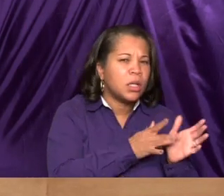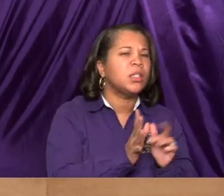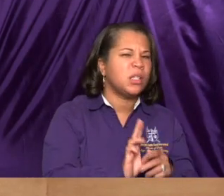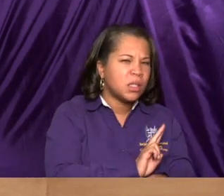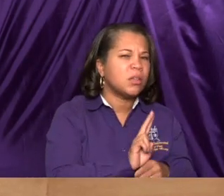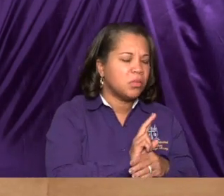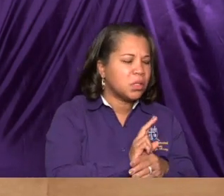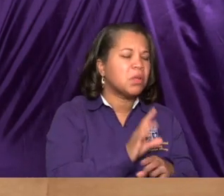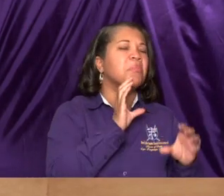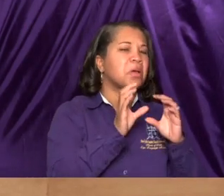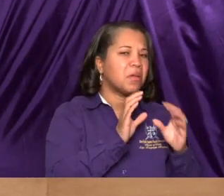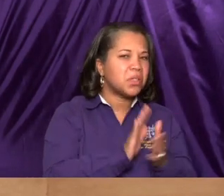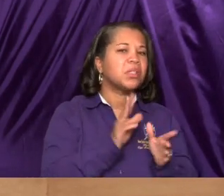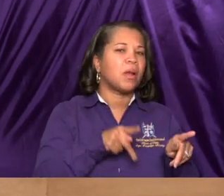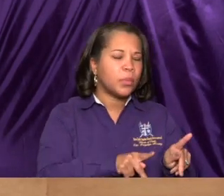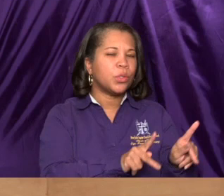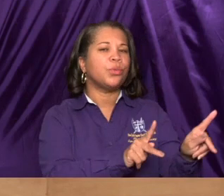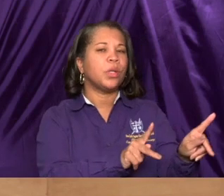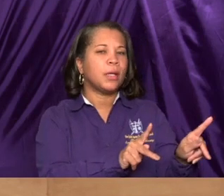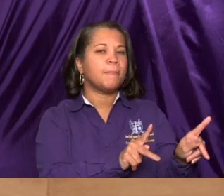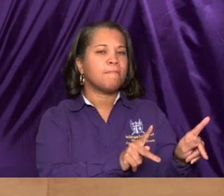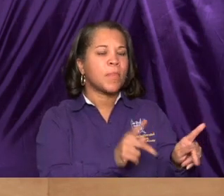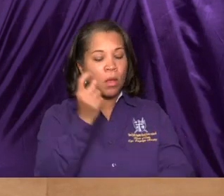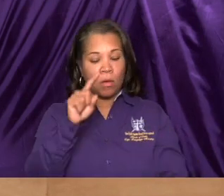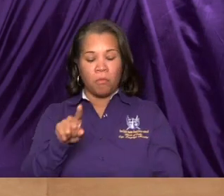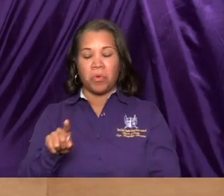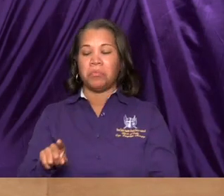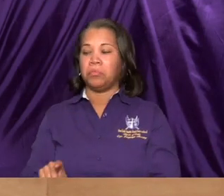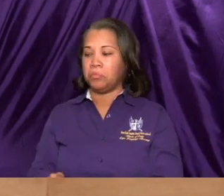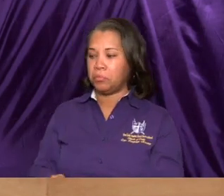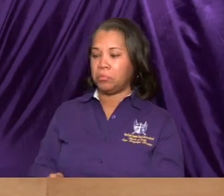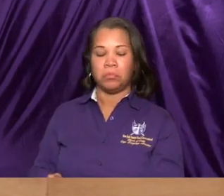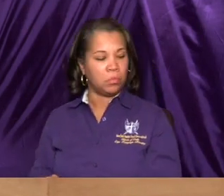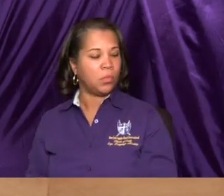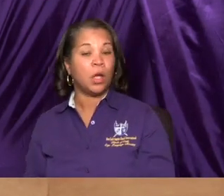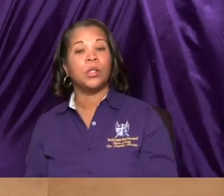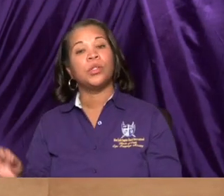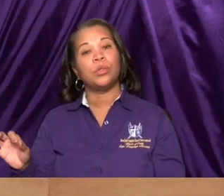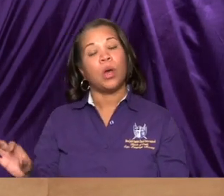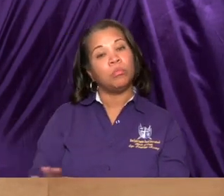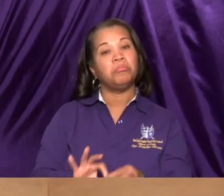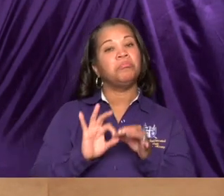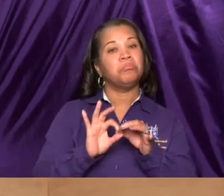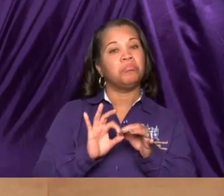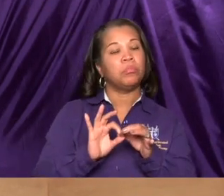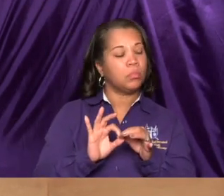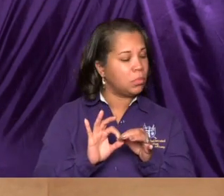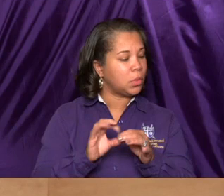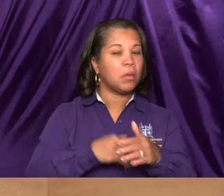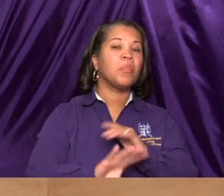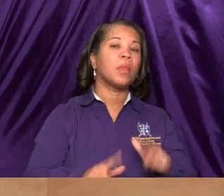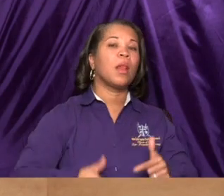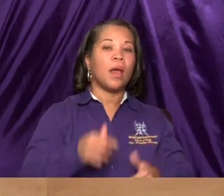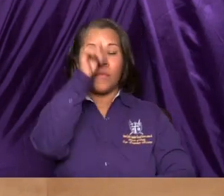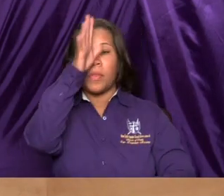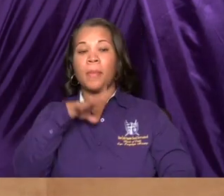conversation as an opportunity for him to include himself in the life of the man.